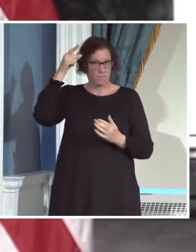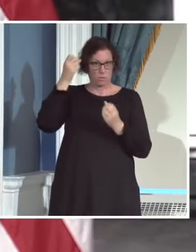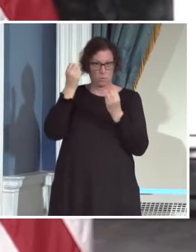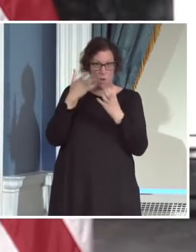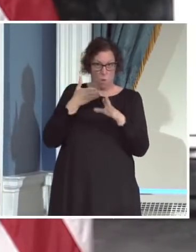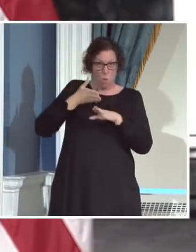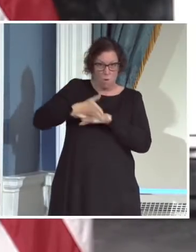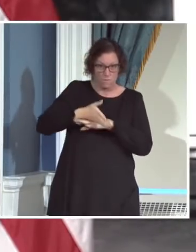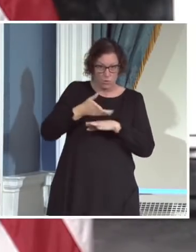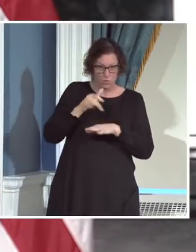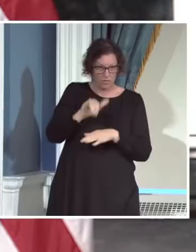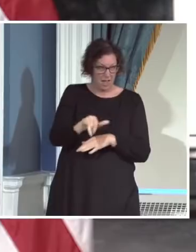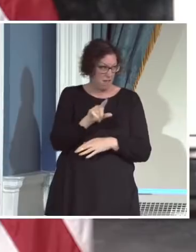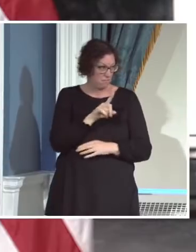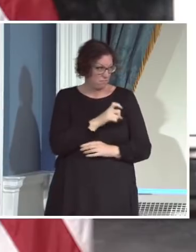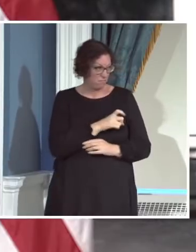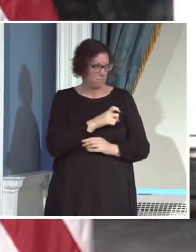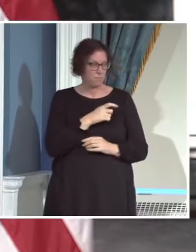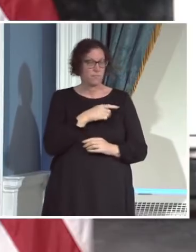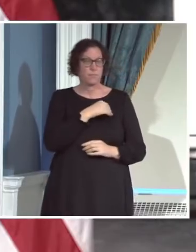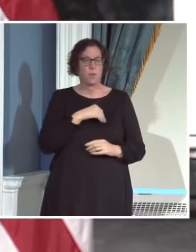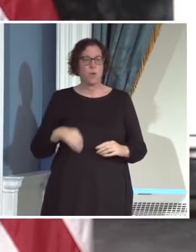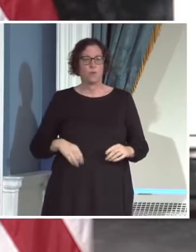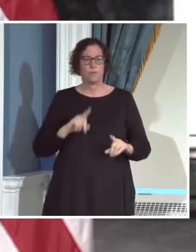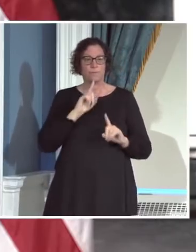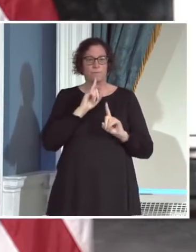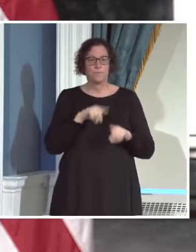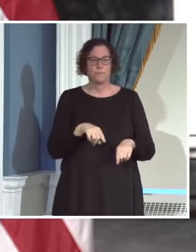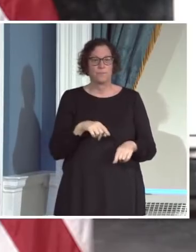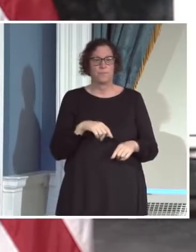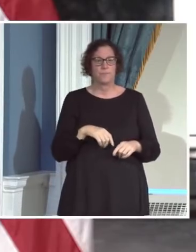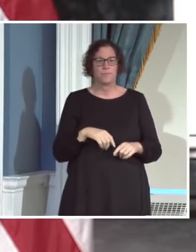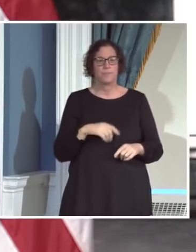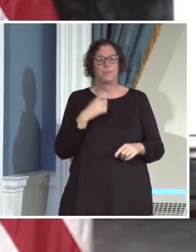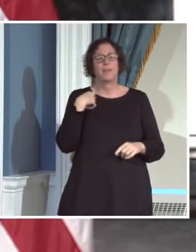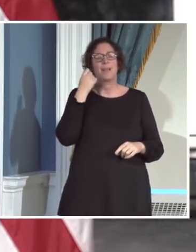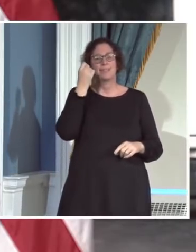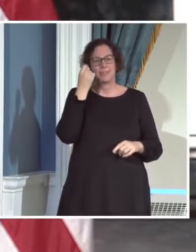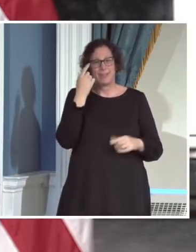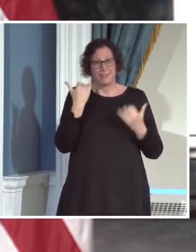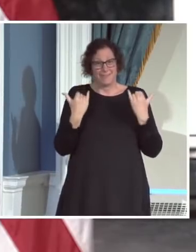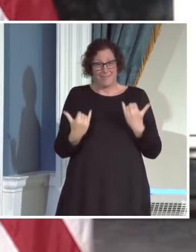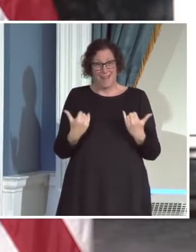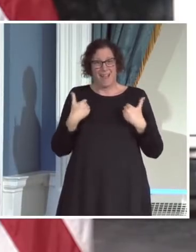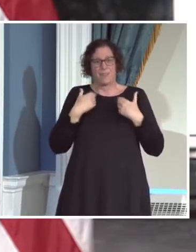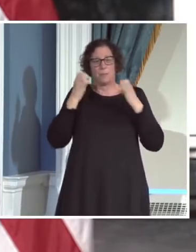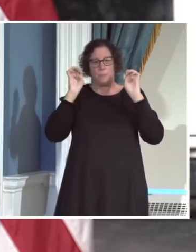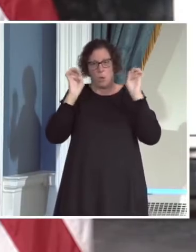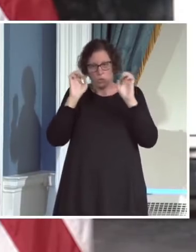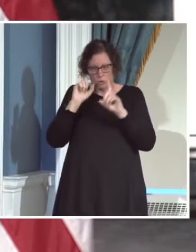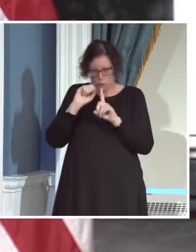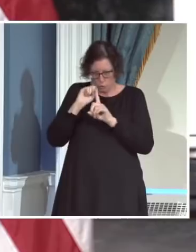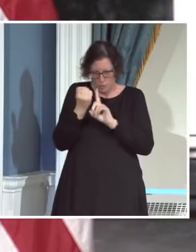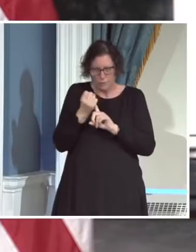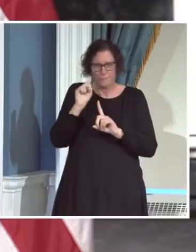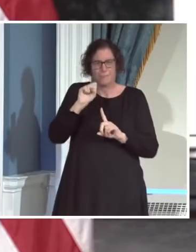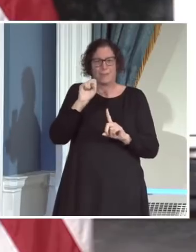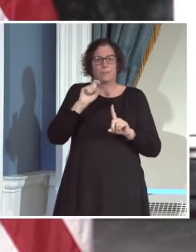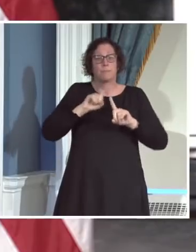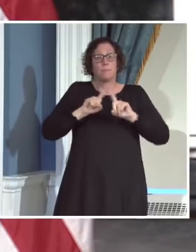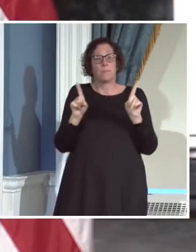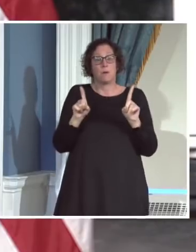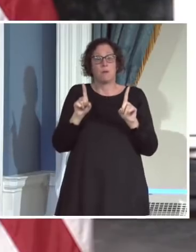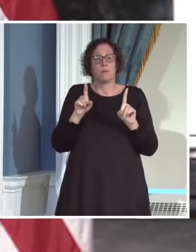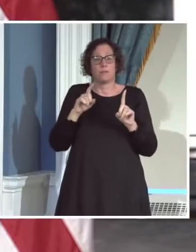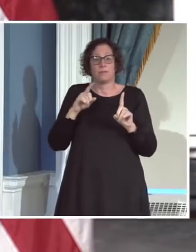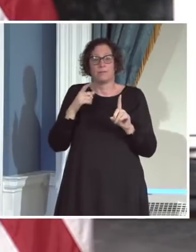but it's also a democracy and you know, the power of America, the power of New York is no matter what's thrown